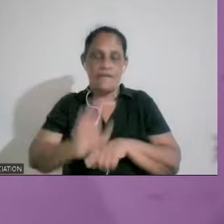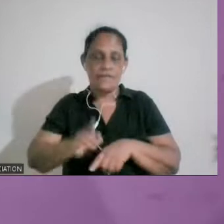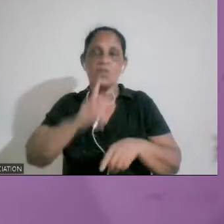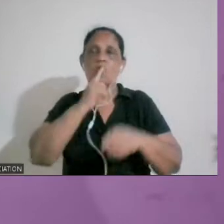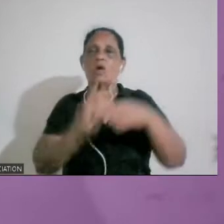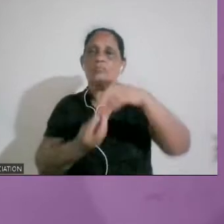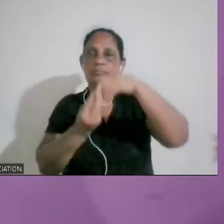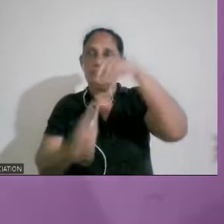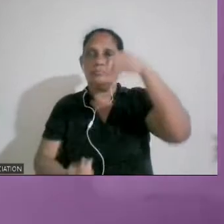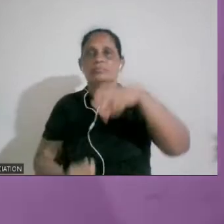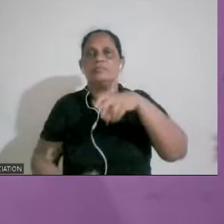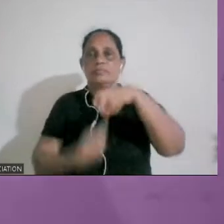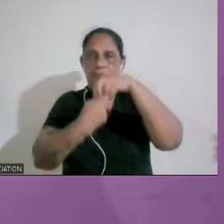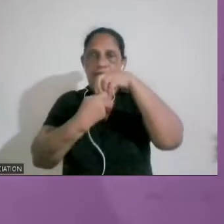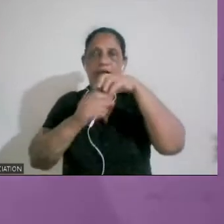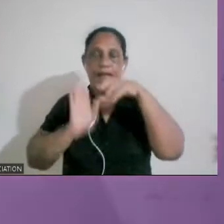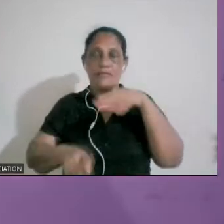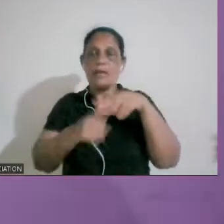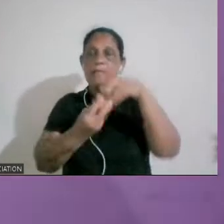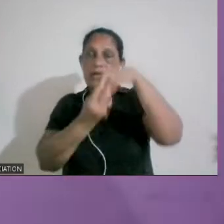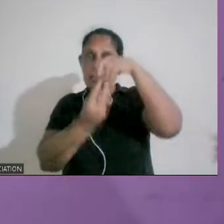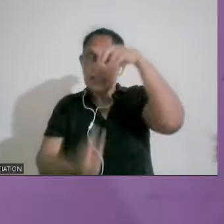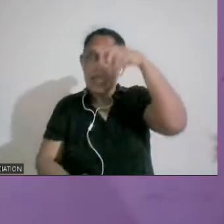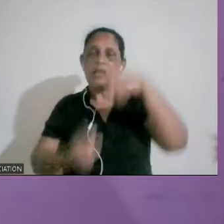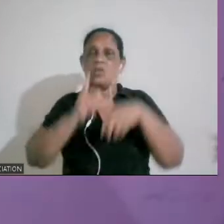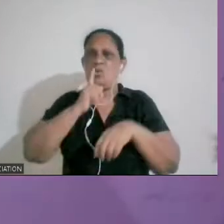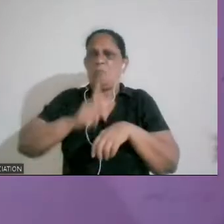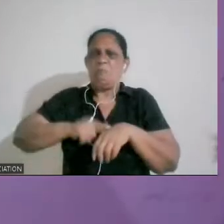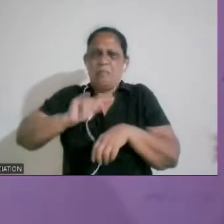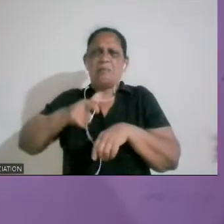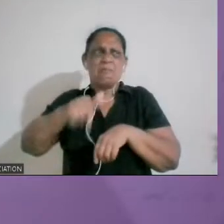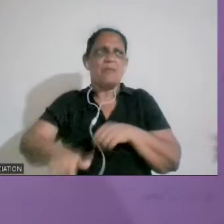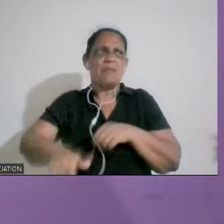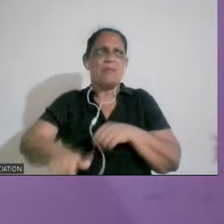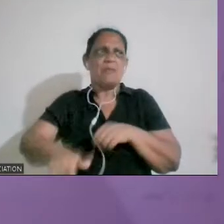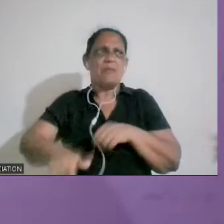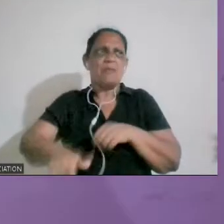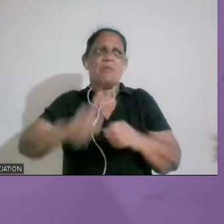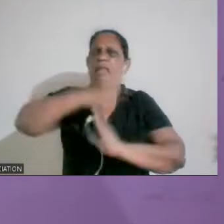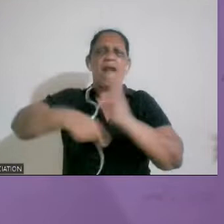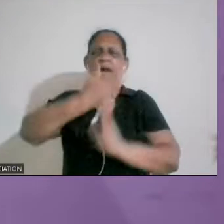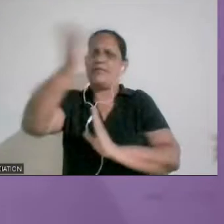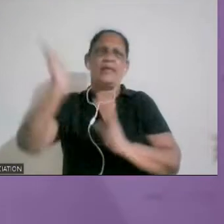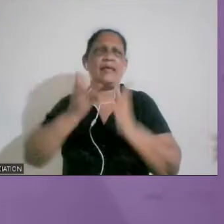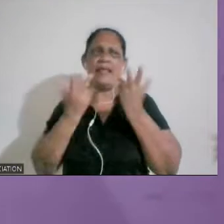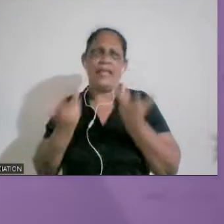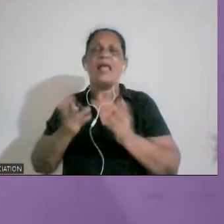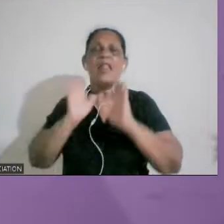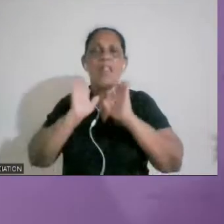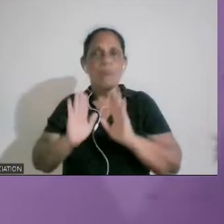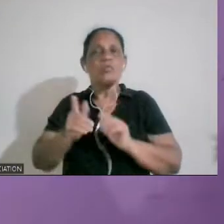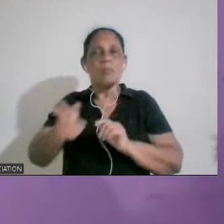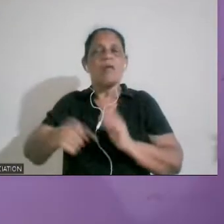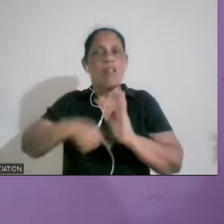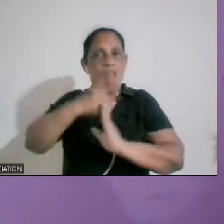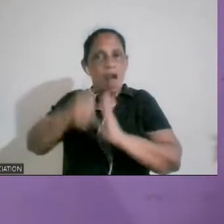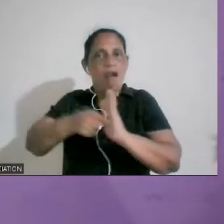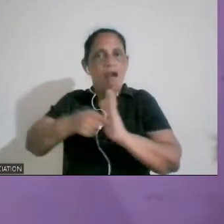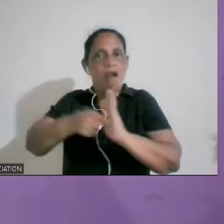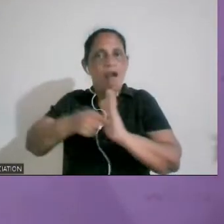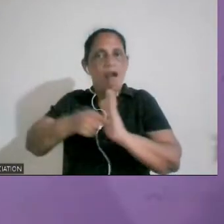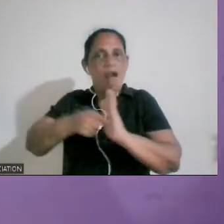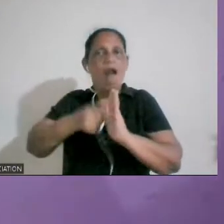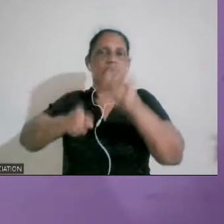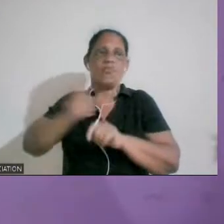great option. Once you insert it into the vagina, you push it through, and as you can see, there